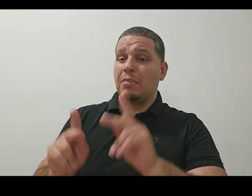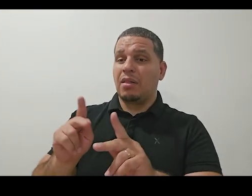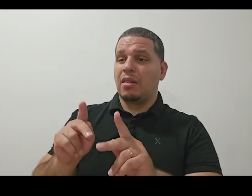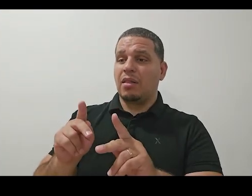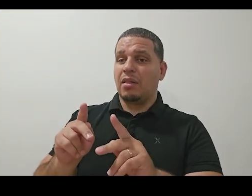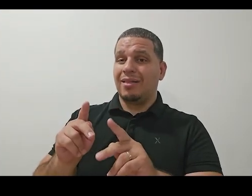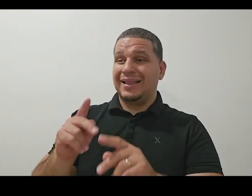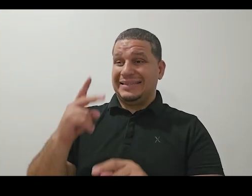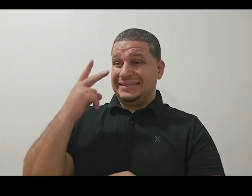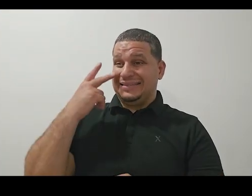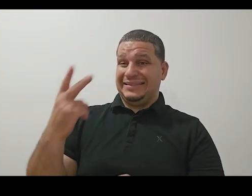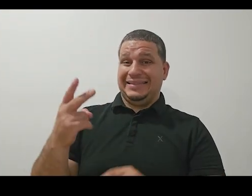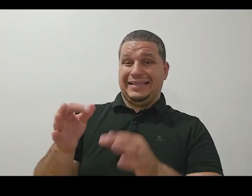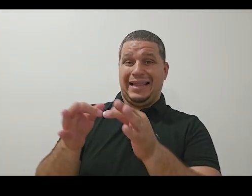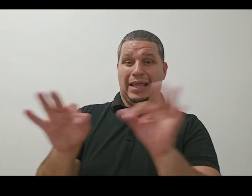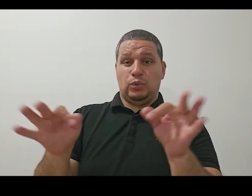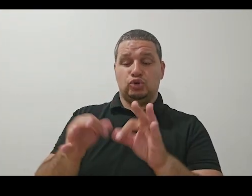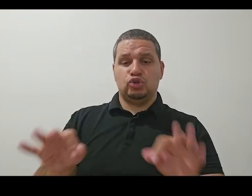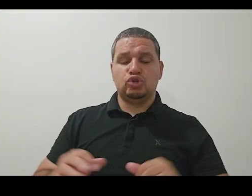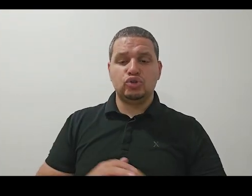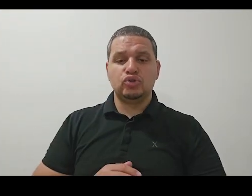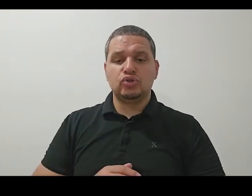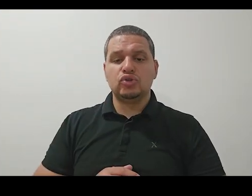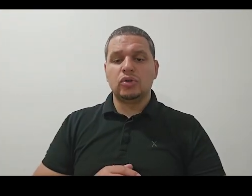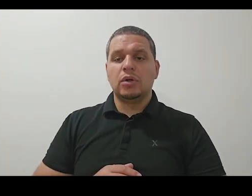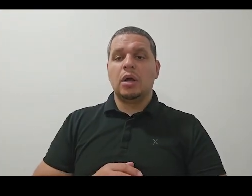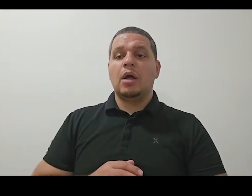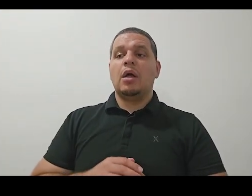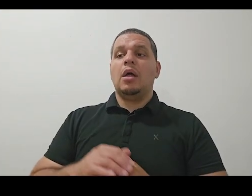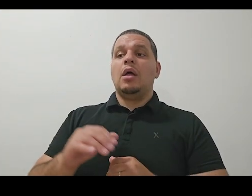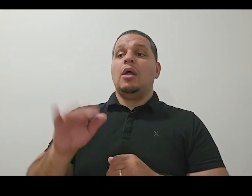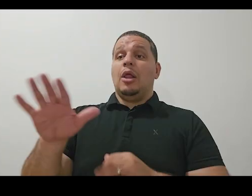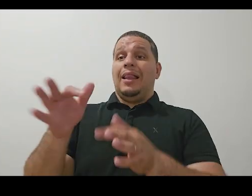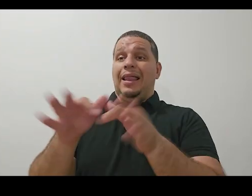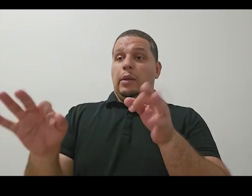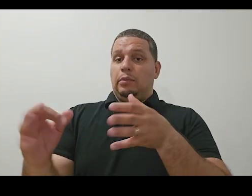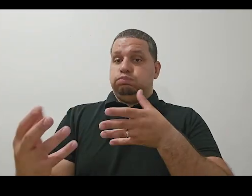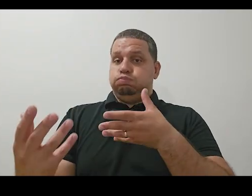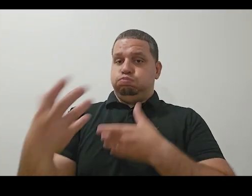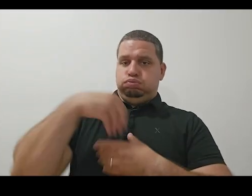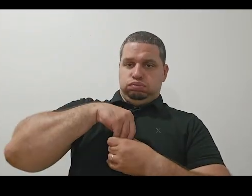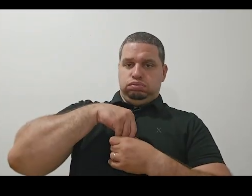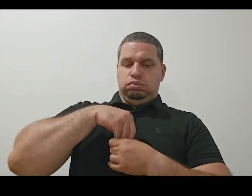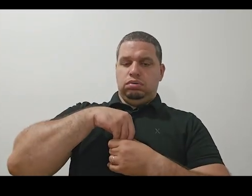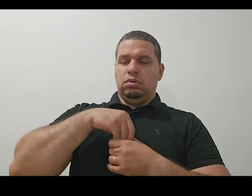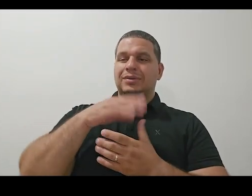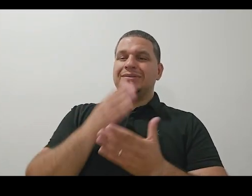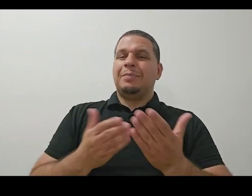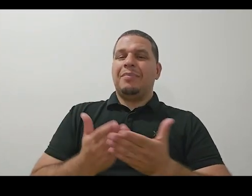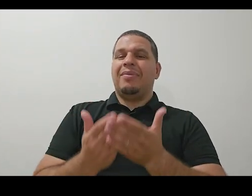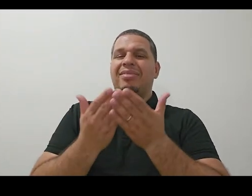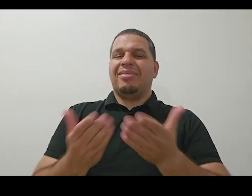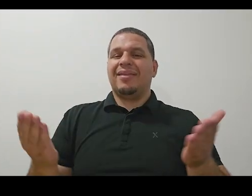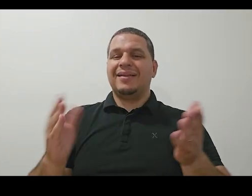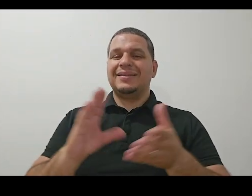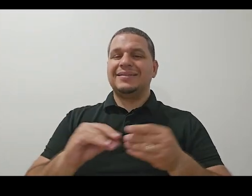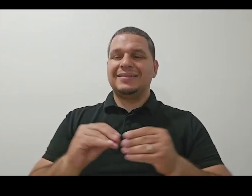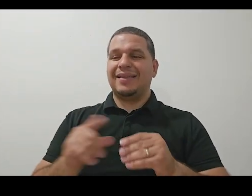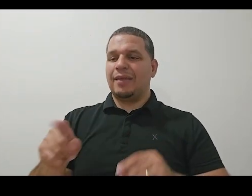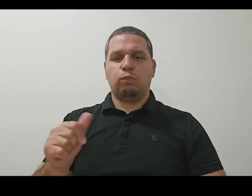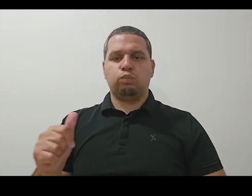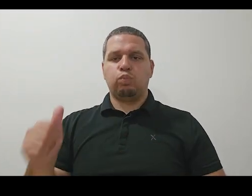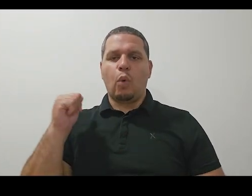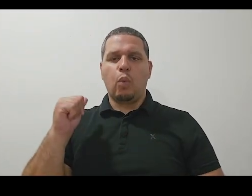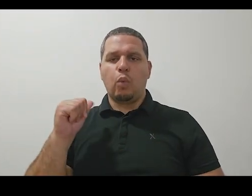associate the language and internalize certain languages and certain things that are said. they won't seek the